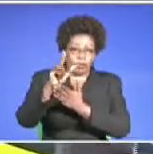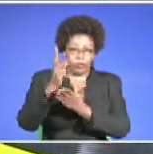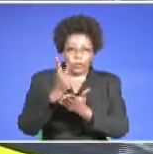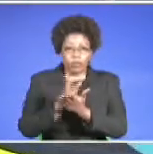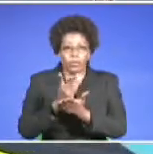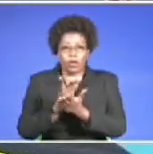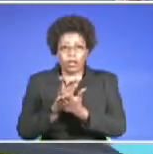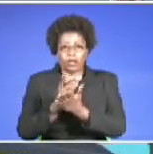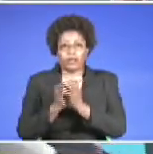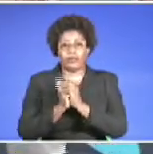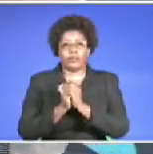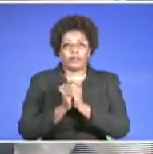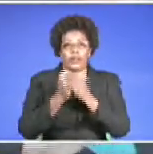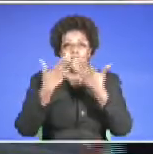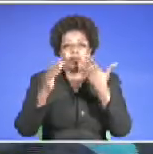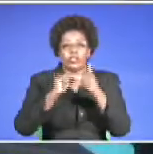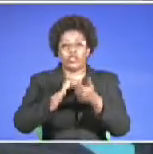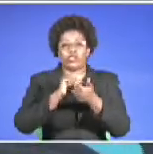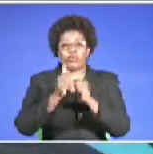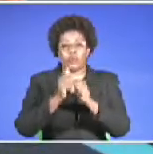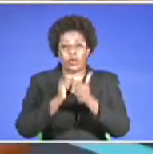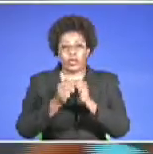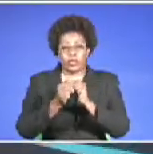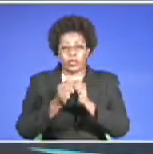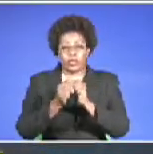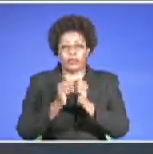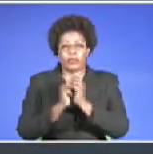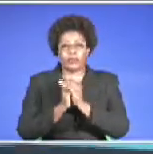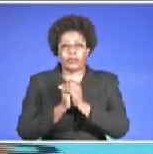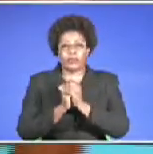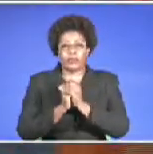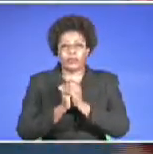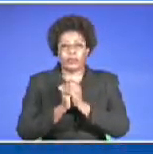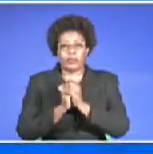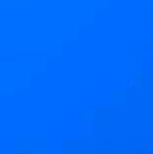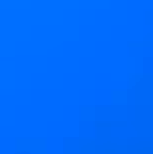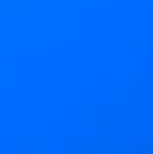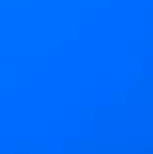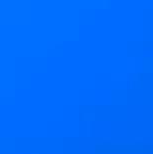And that's a look at sports. Vamos tonight will continue after this break.